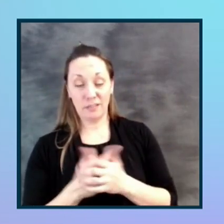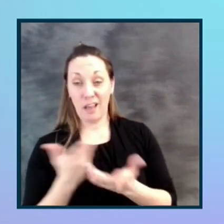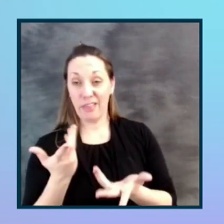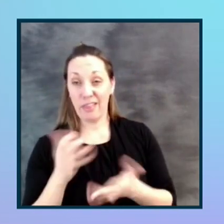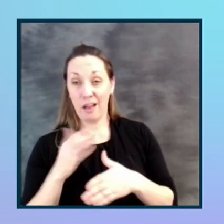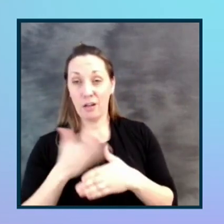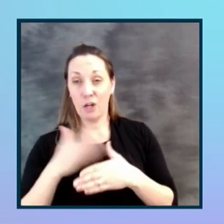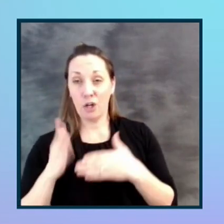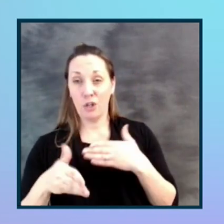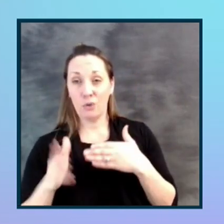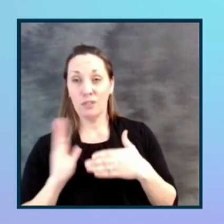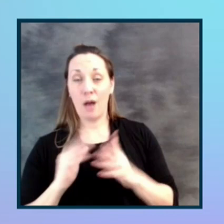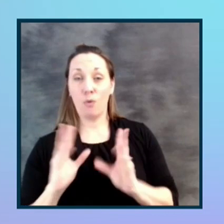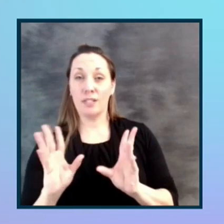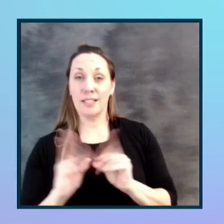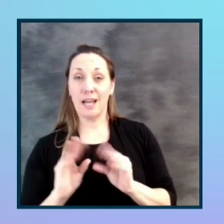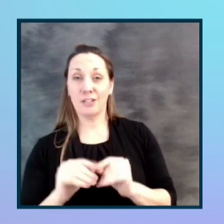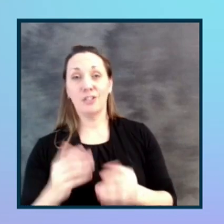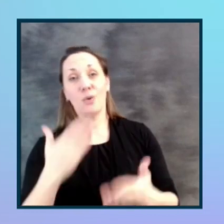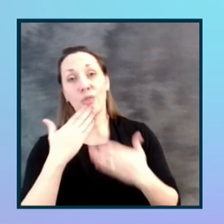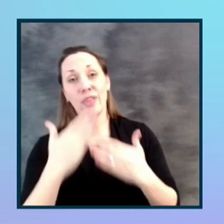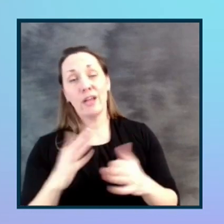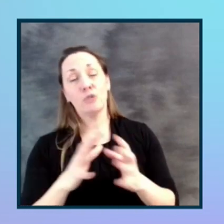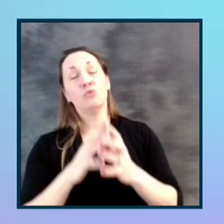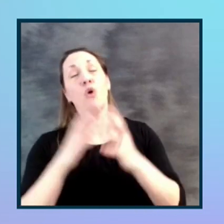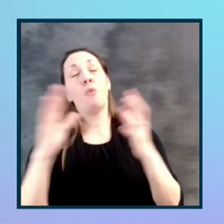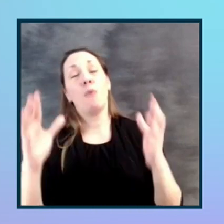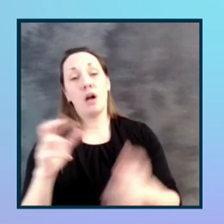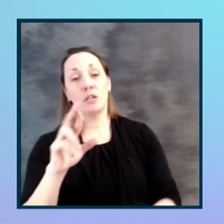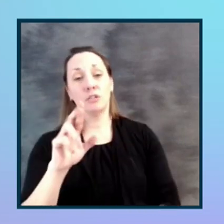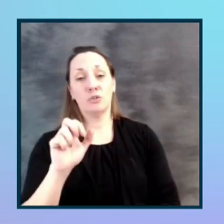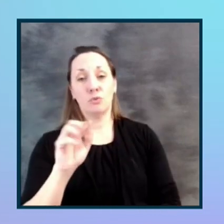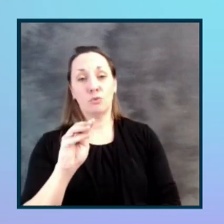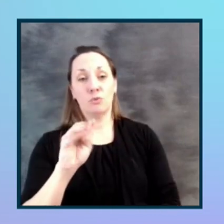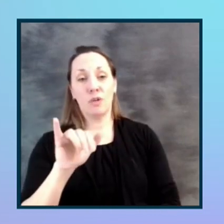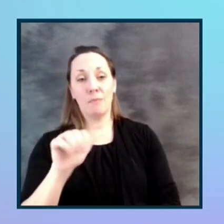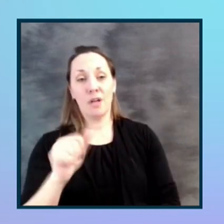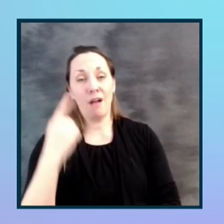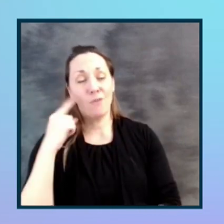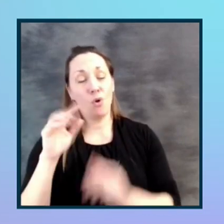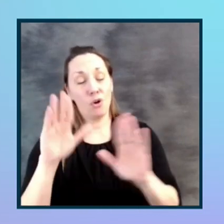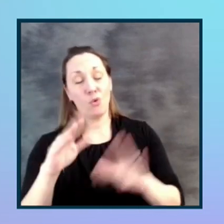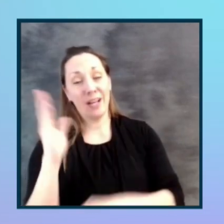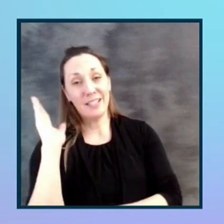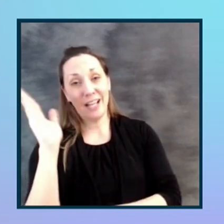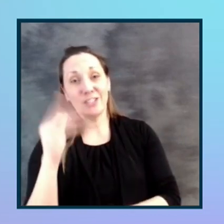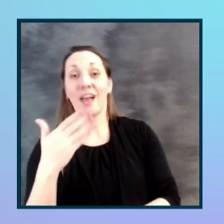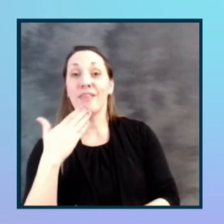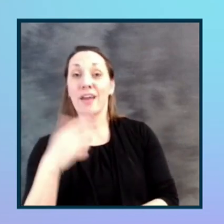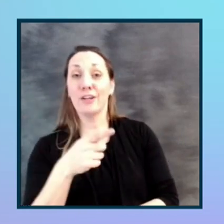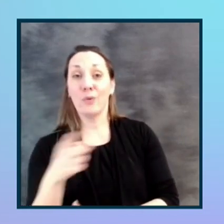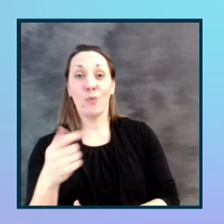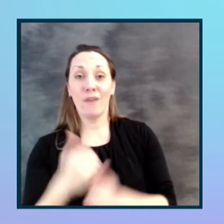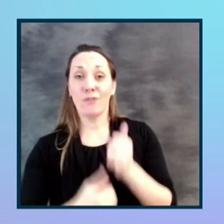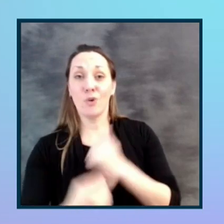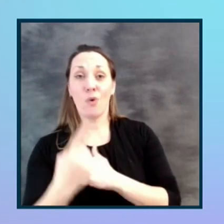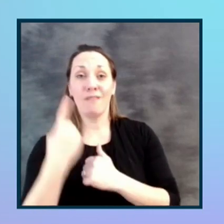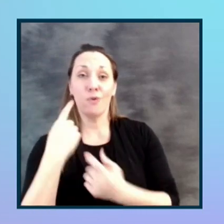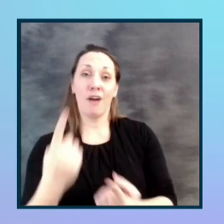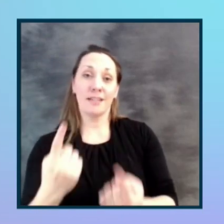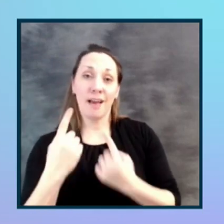concludes our session. So thank you so much, Ramya, for a great session. And thank you, everyone, for